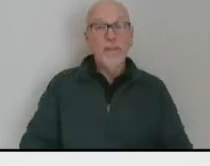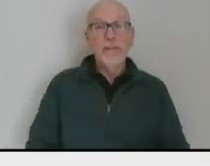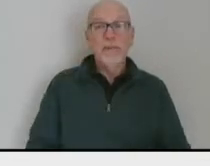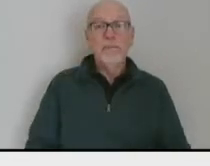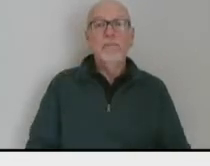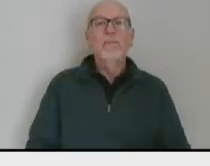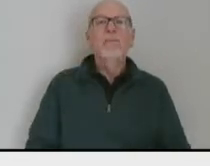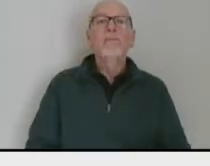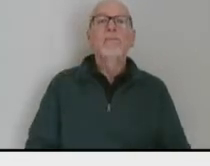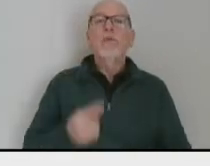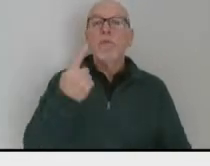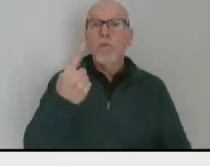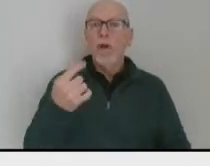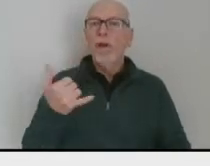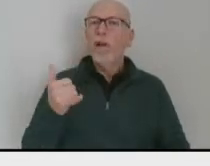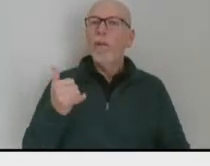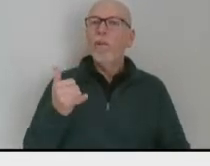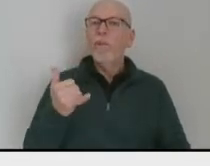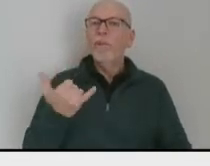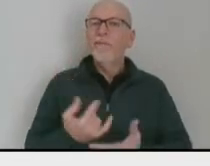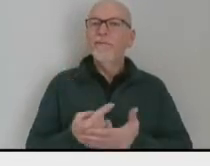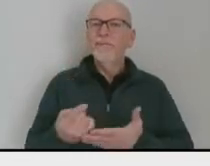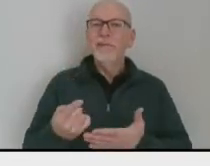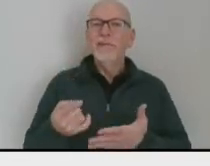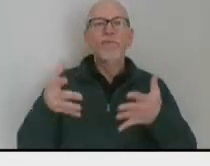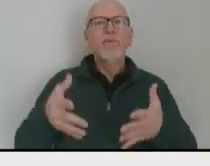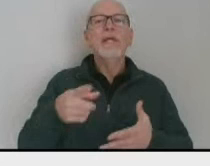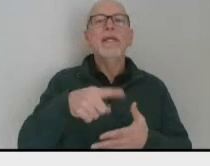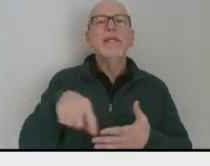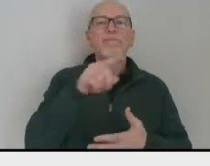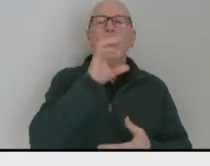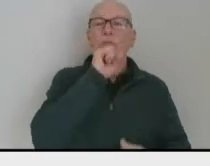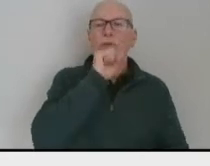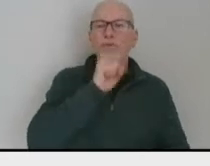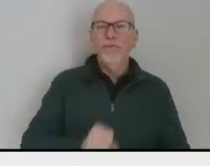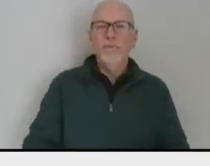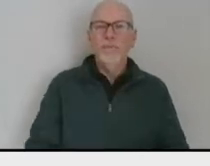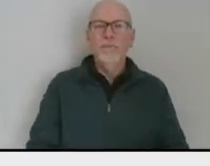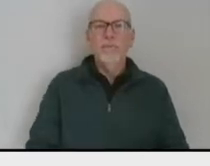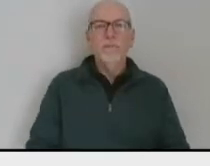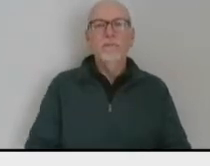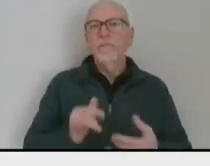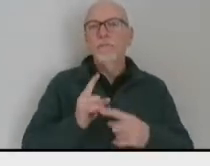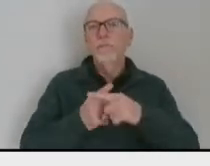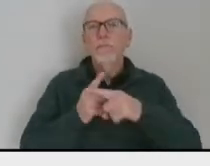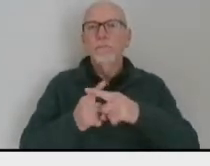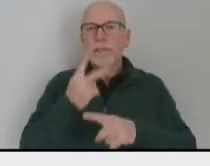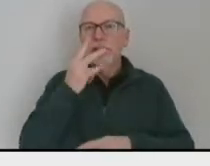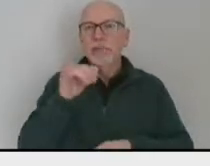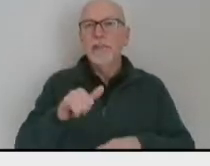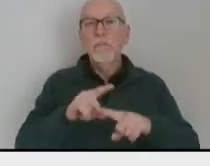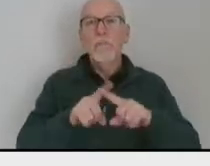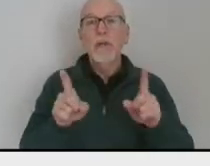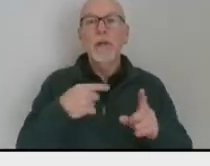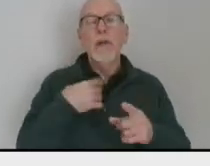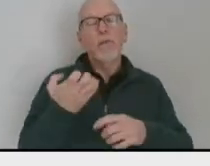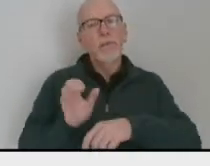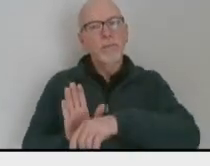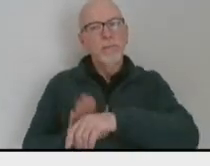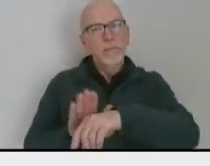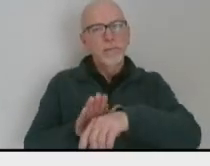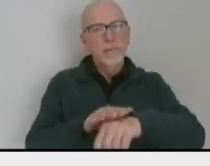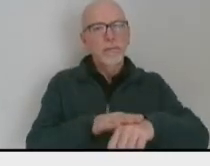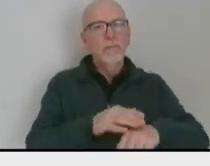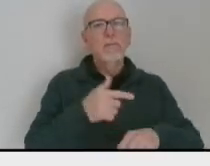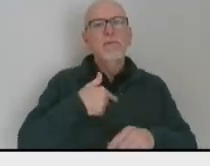1 county in yellow this week. The rest are all in orange. This is encouraging to see, but I want to again caution Hoosiers that